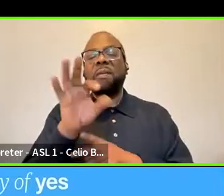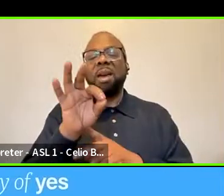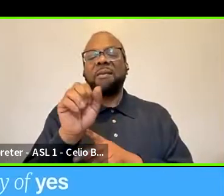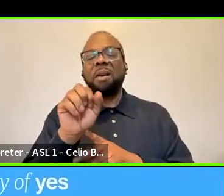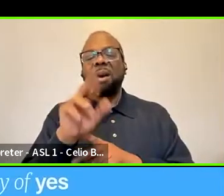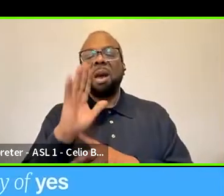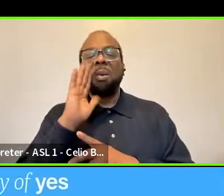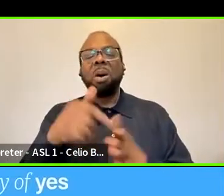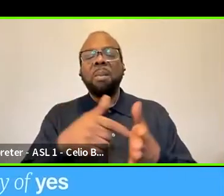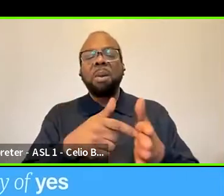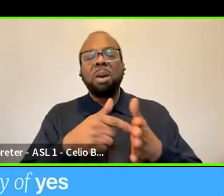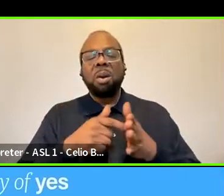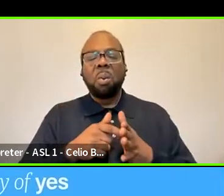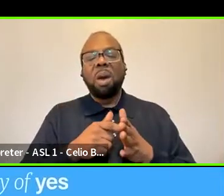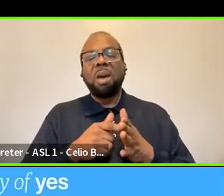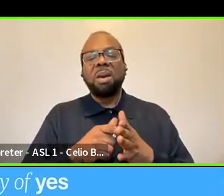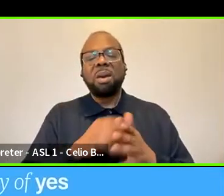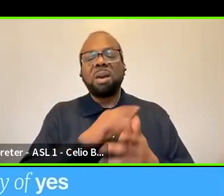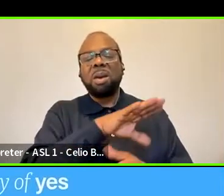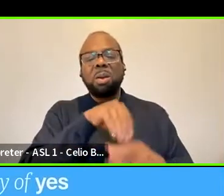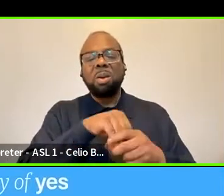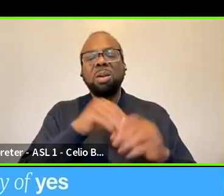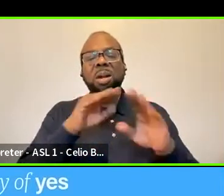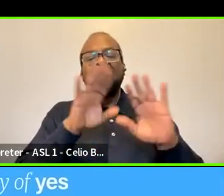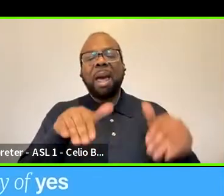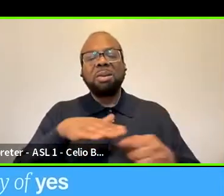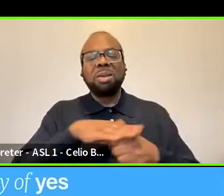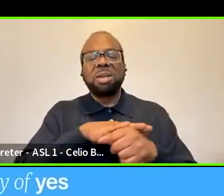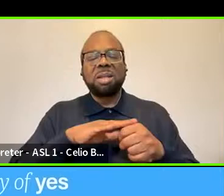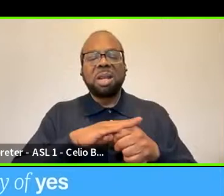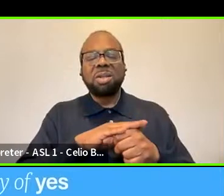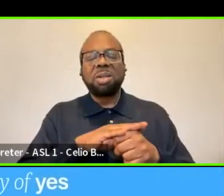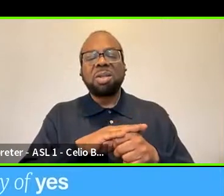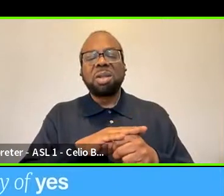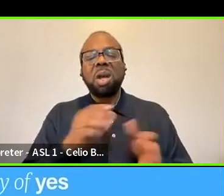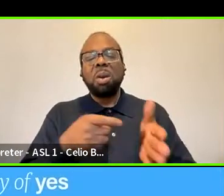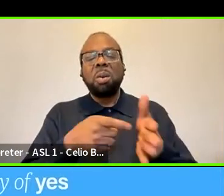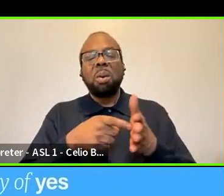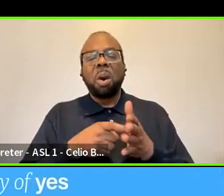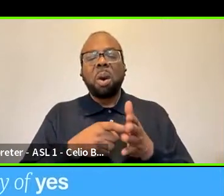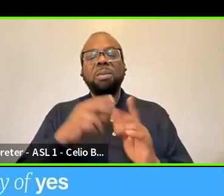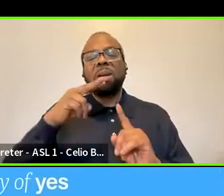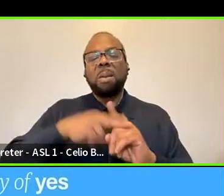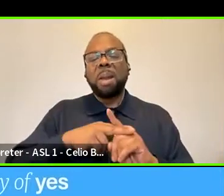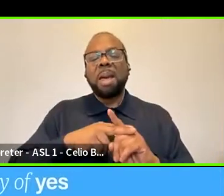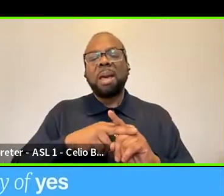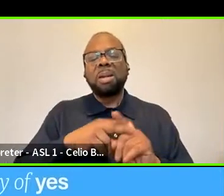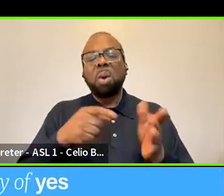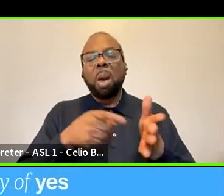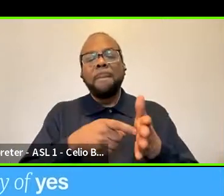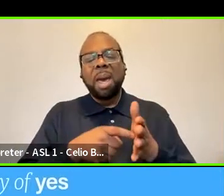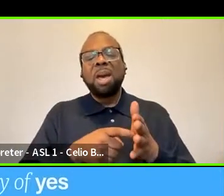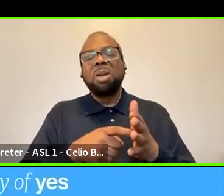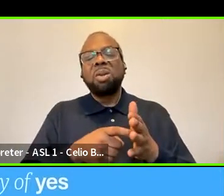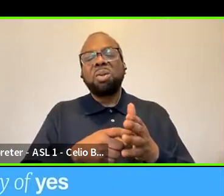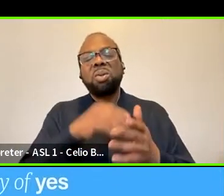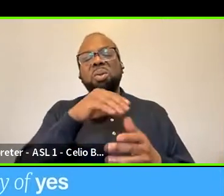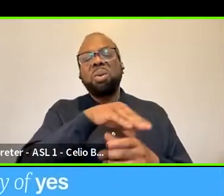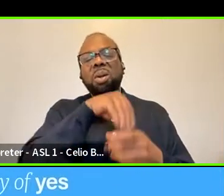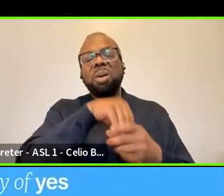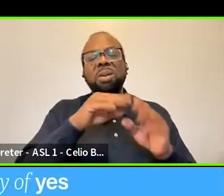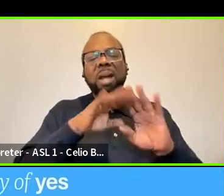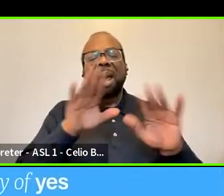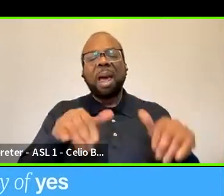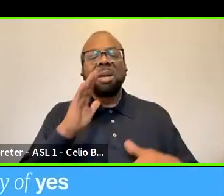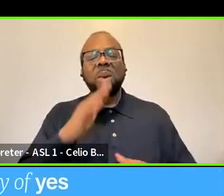inclusionary housing district. And so the requirements that apply to mandatory inclusionary housing areas would apply there.